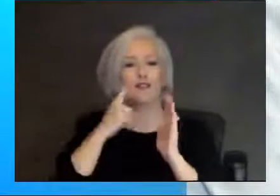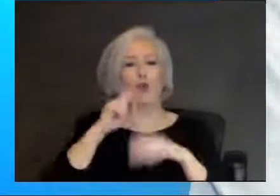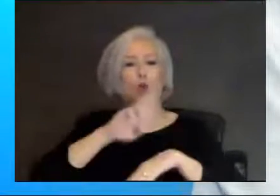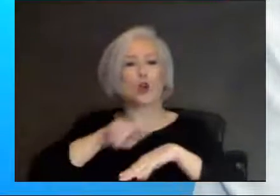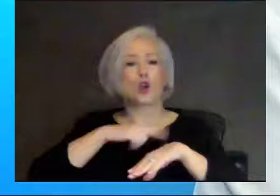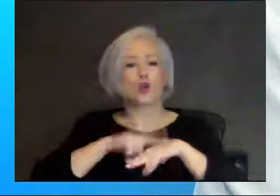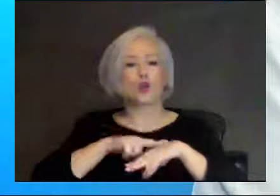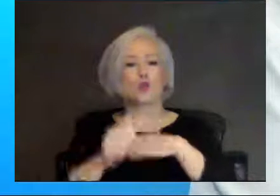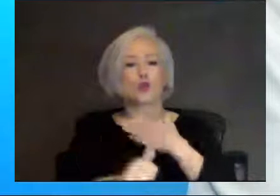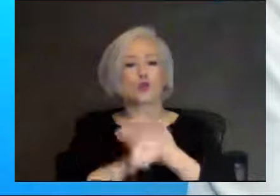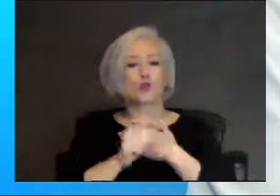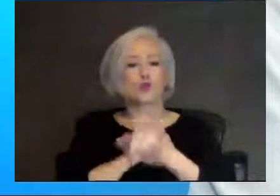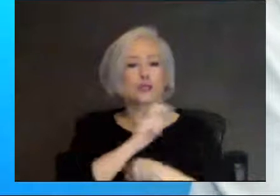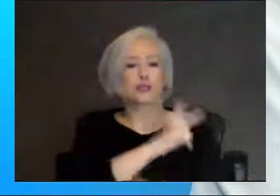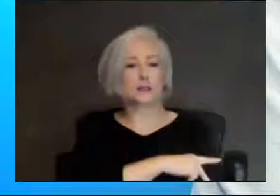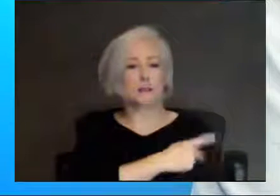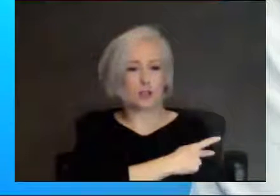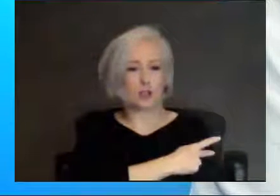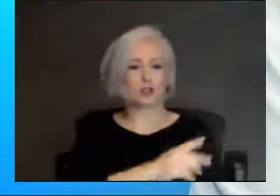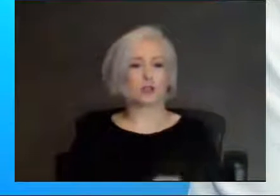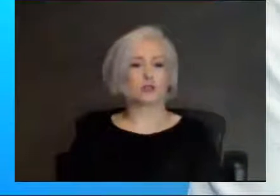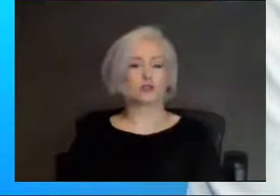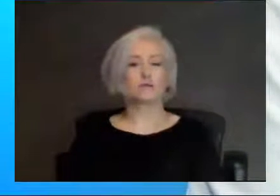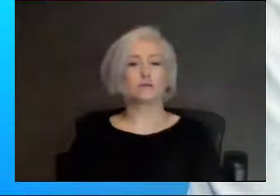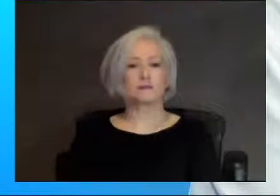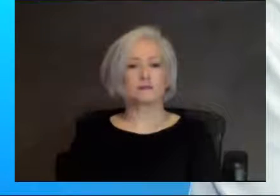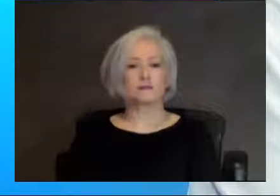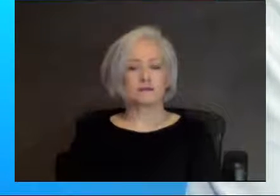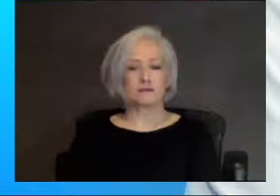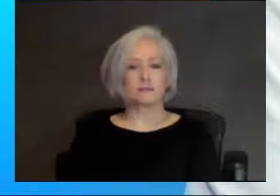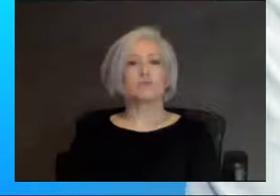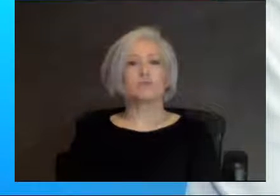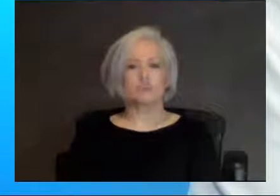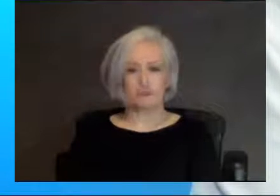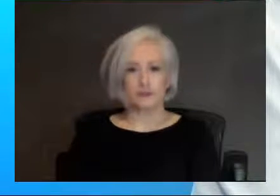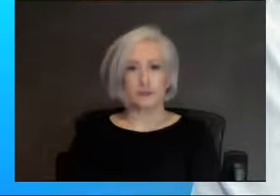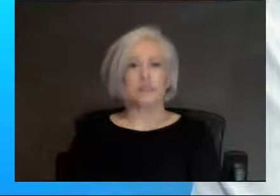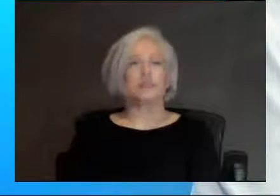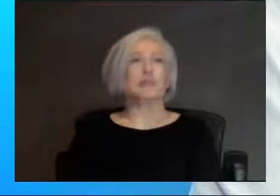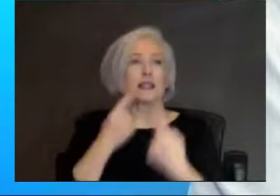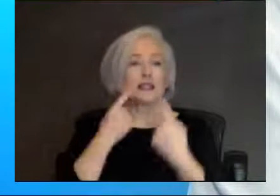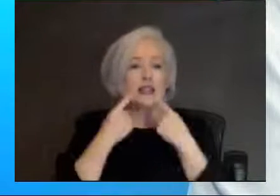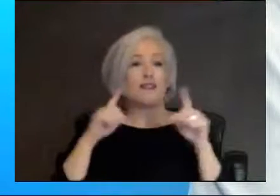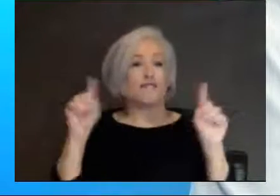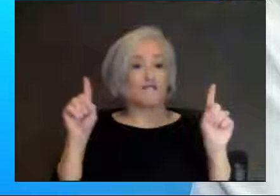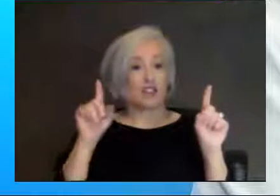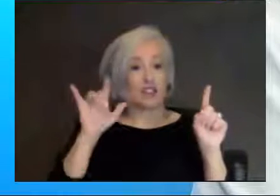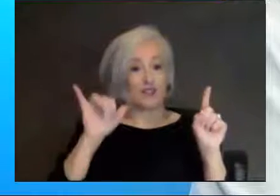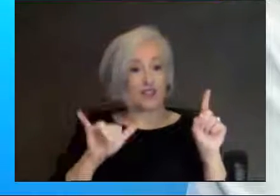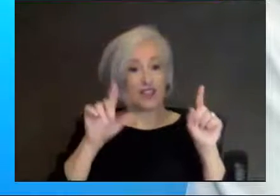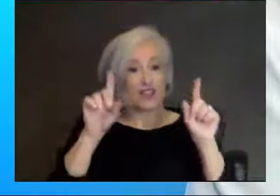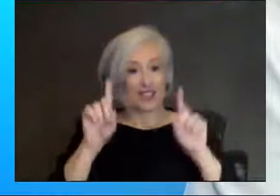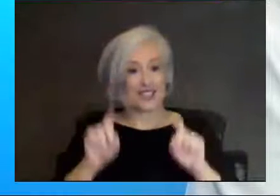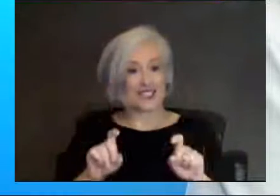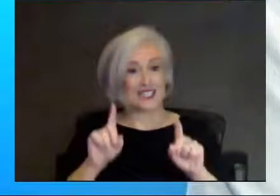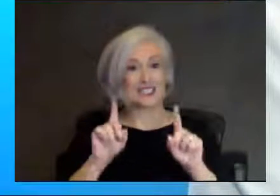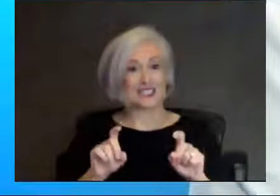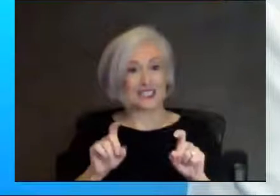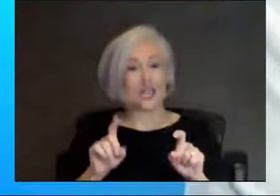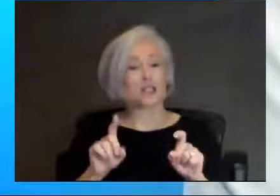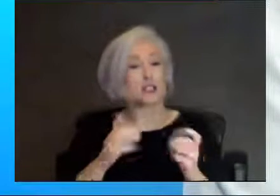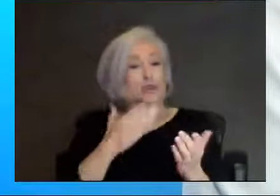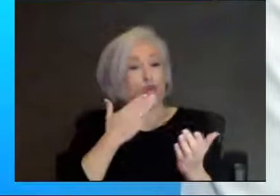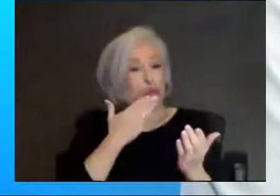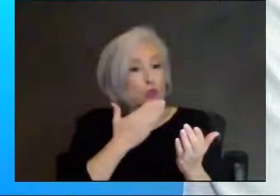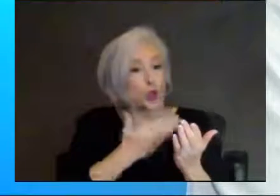Mm-hmm. And the efficacy of that test, I think, is quite good. It's not